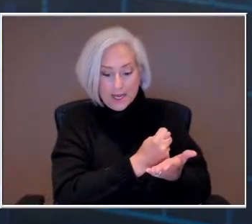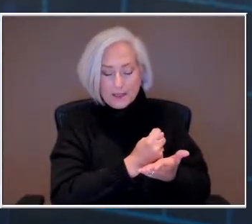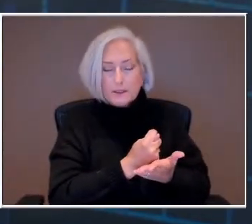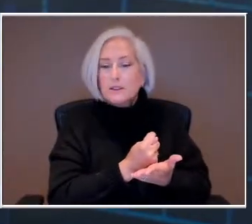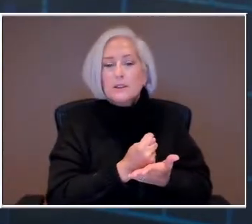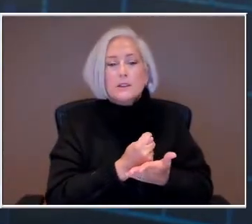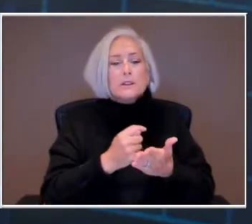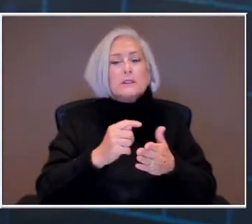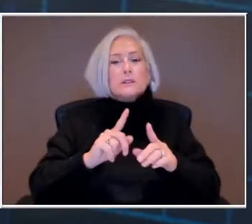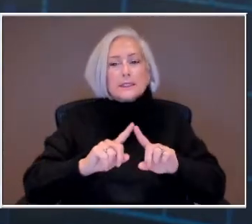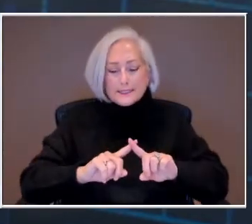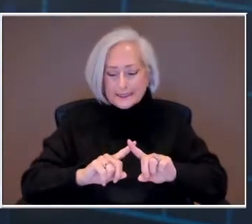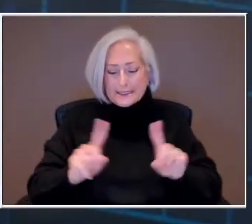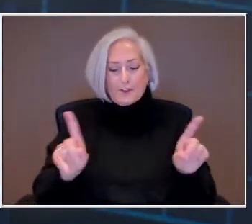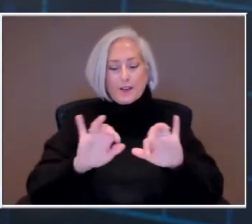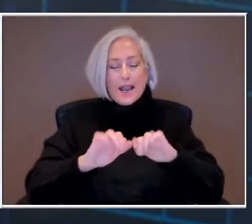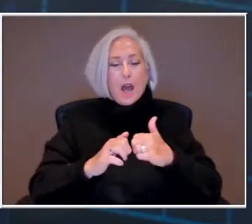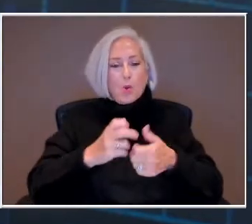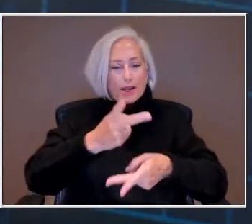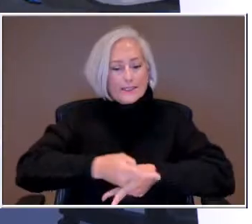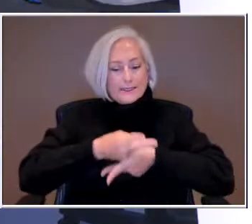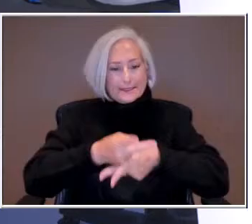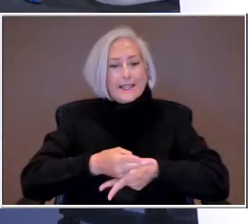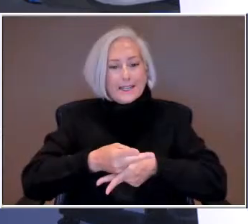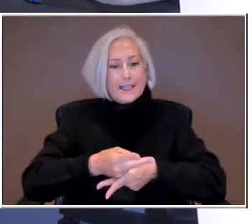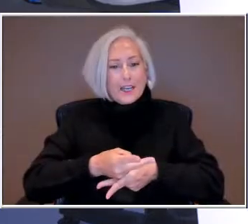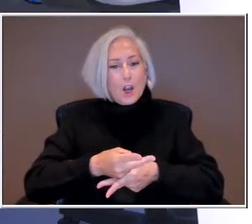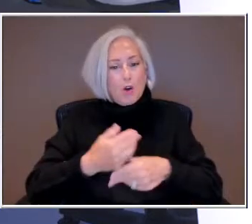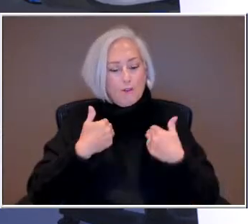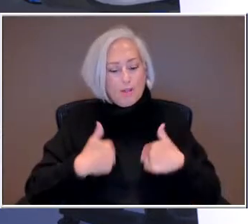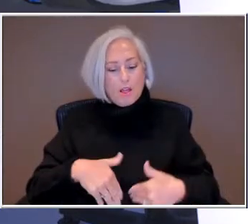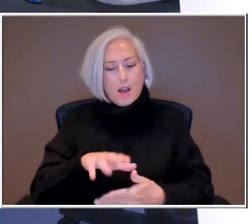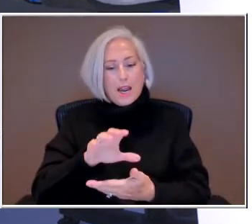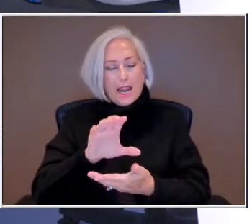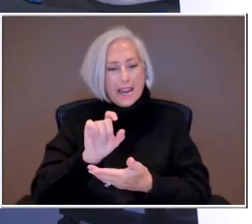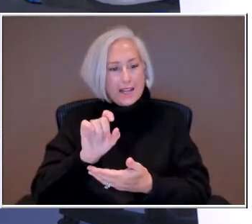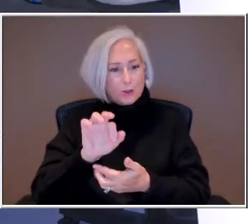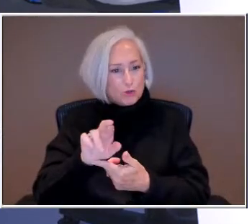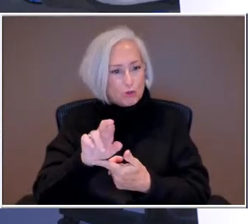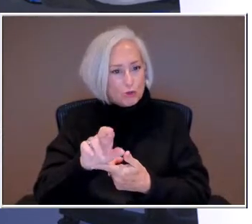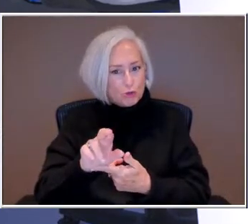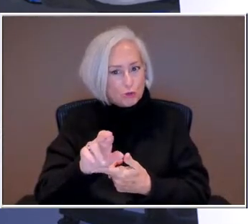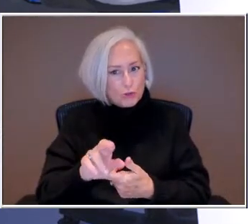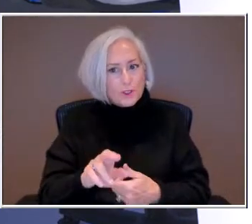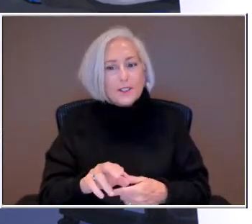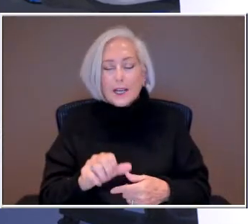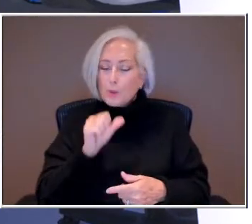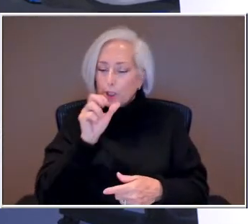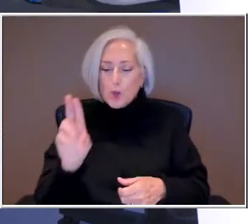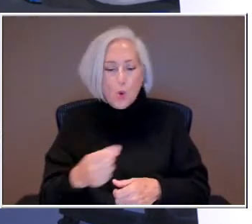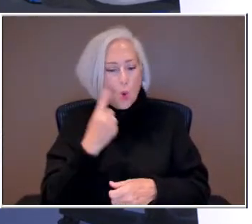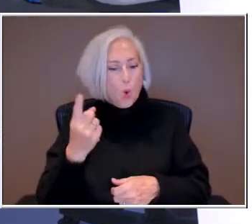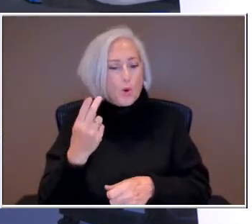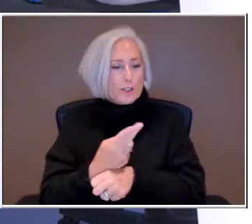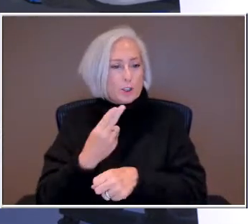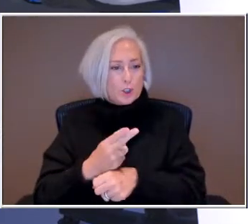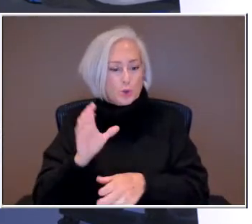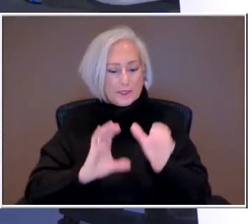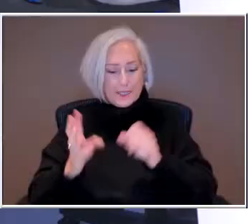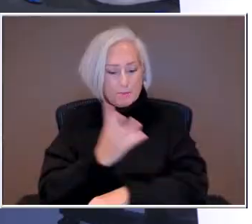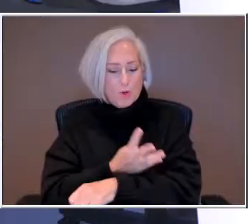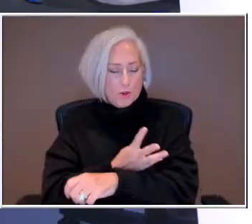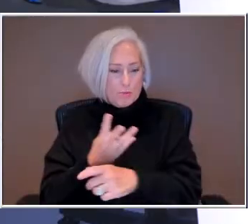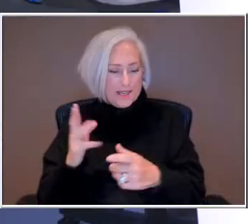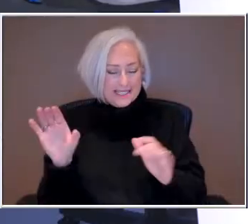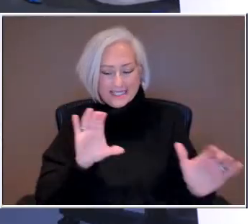use chemotherapy like we did in the past. And Dr. Reddy, for patients living longer with cancer, how is radiation being used differently today than it was even a